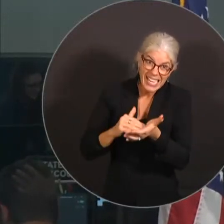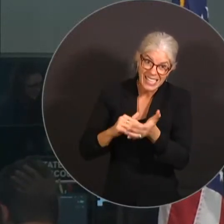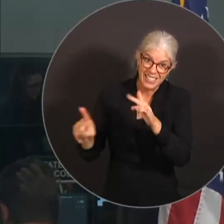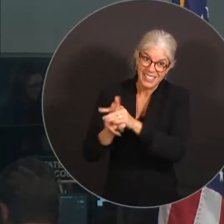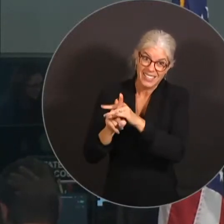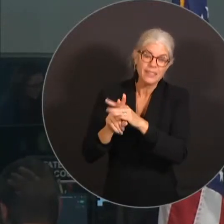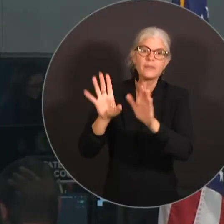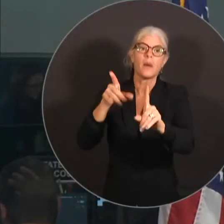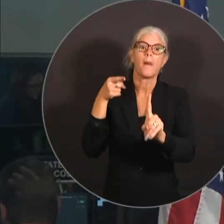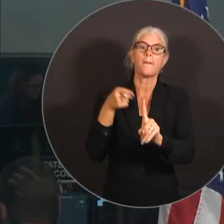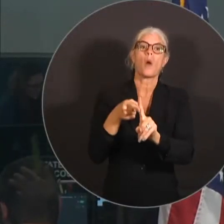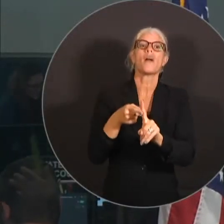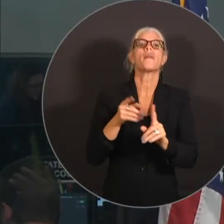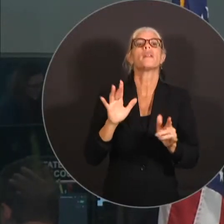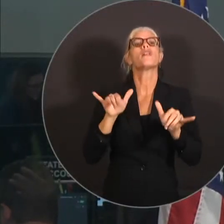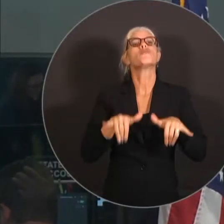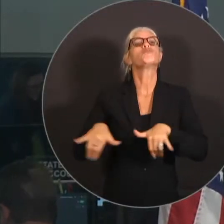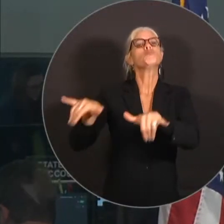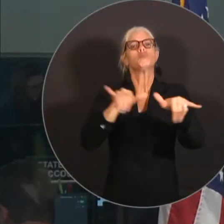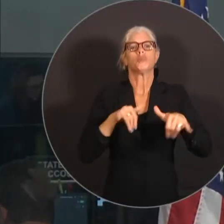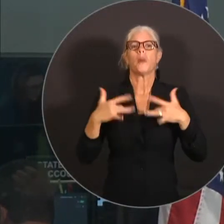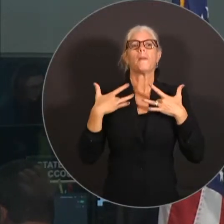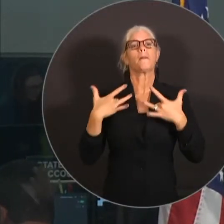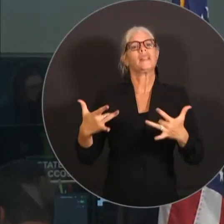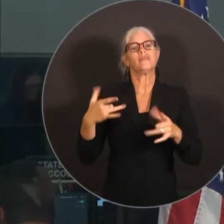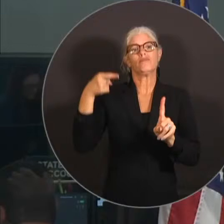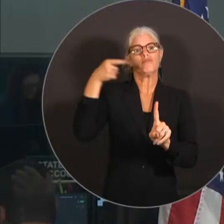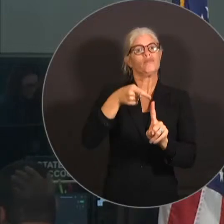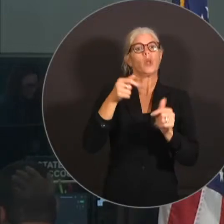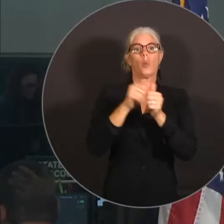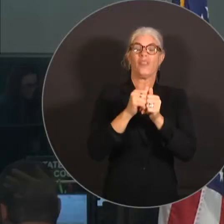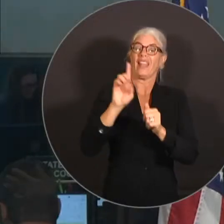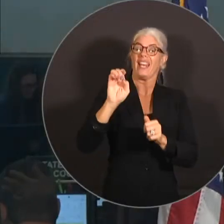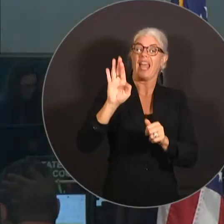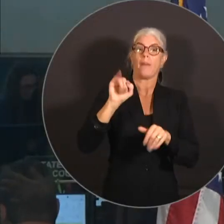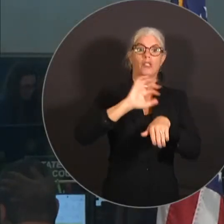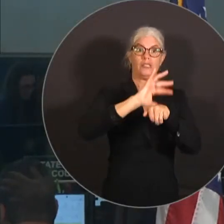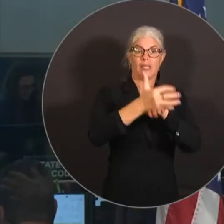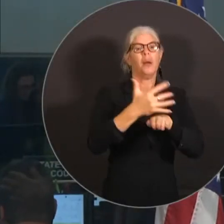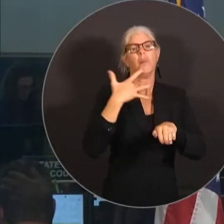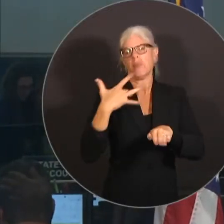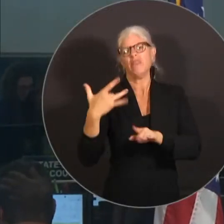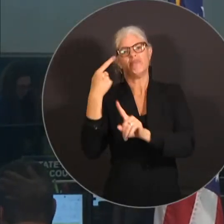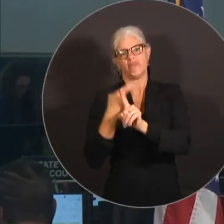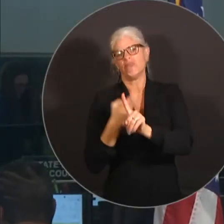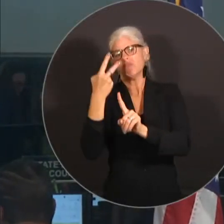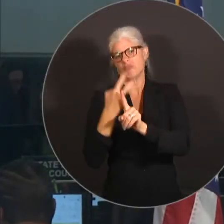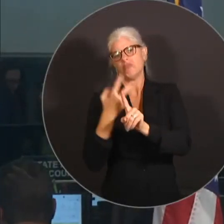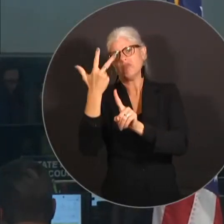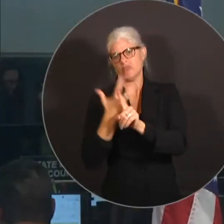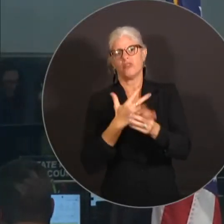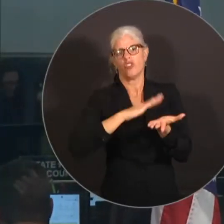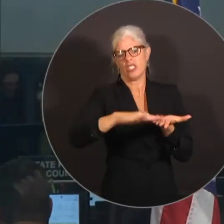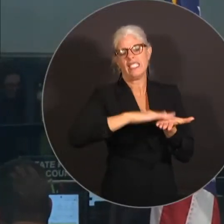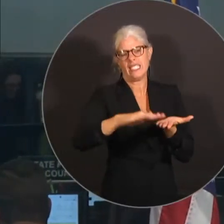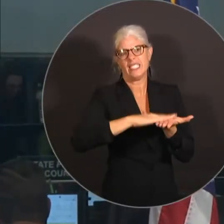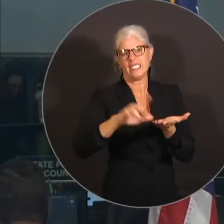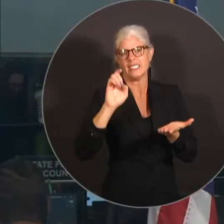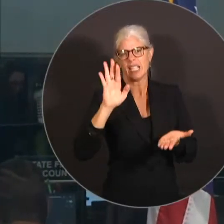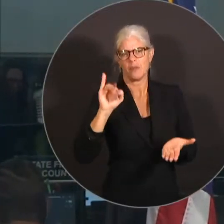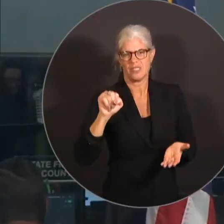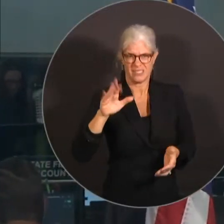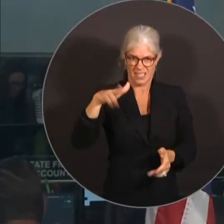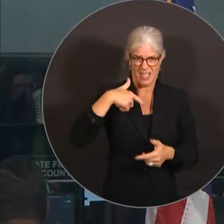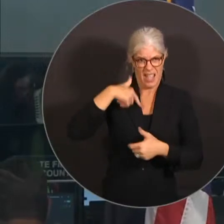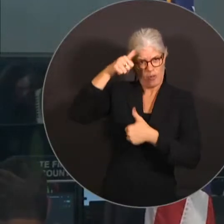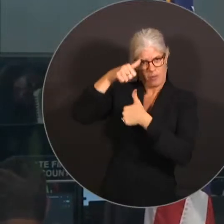this debris, the way it works, is it takes months and months to do debris. I mean, I remember Michael, how long it